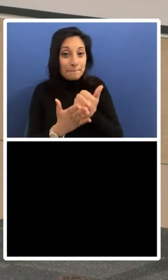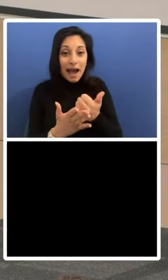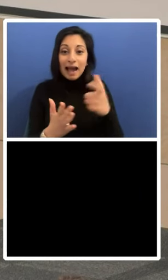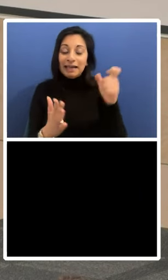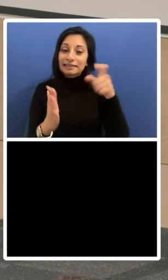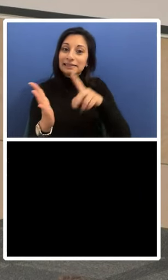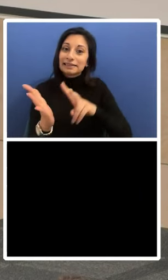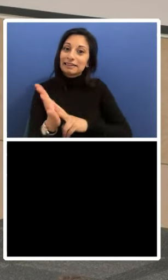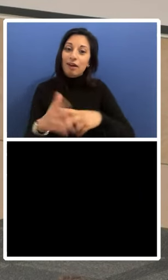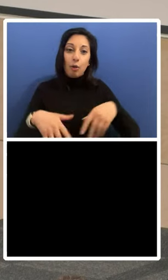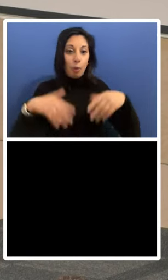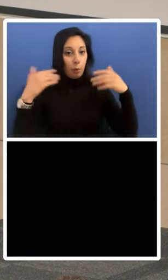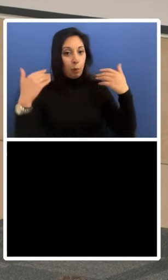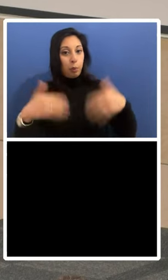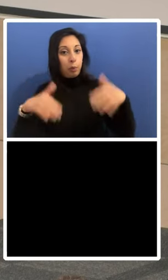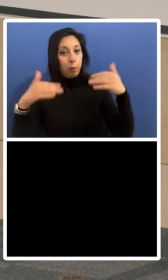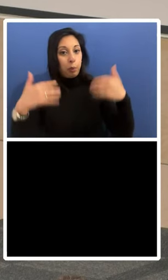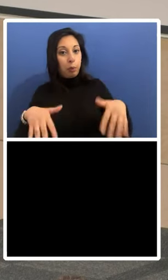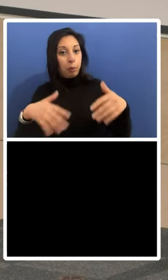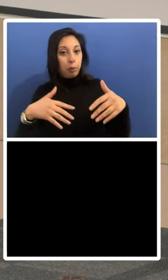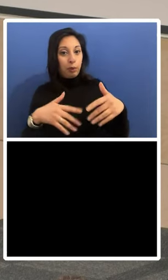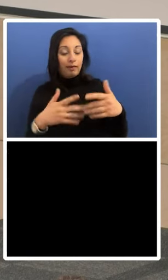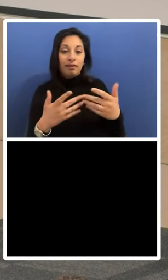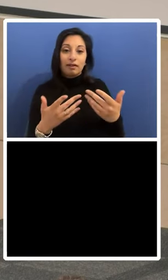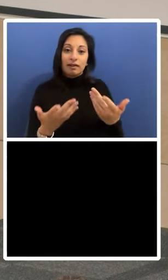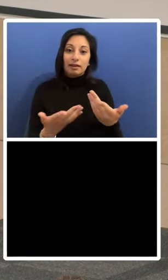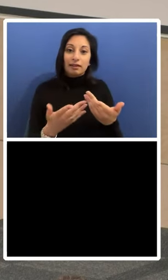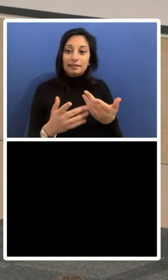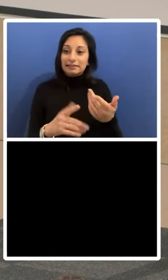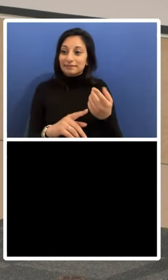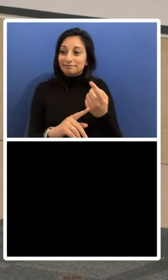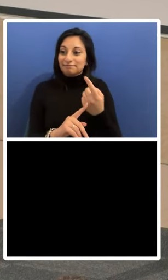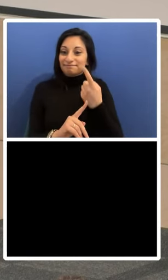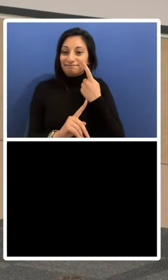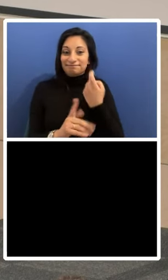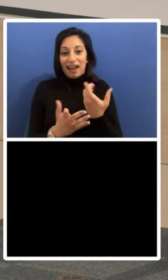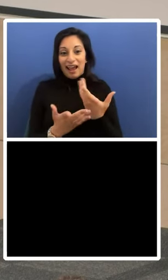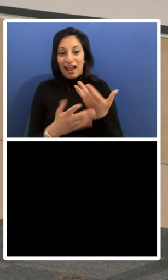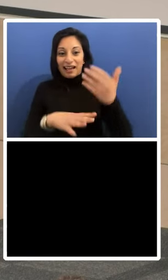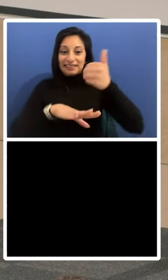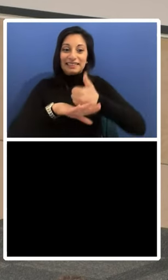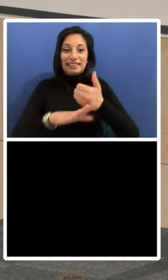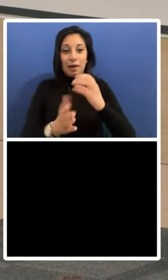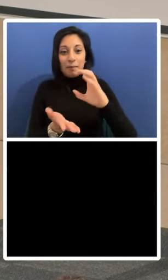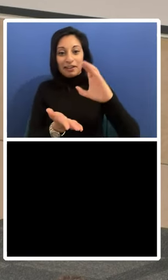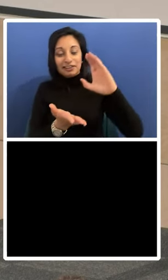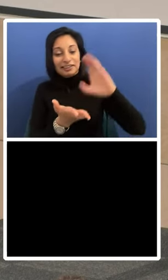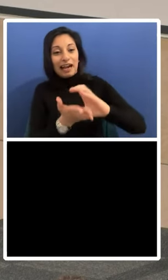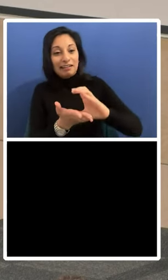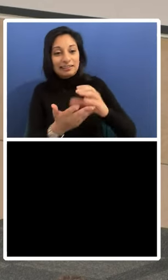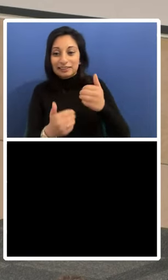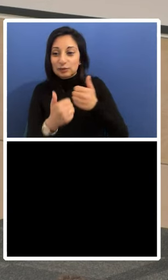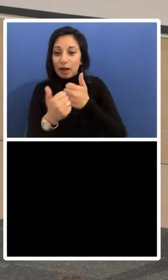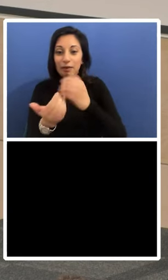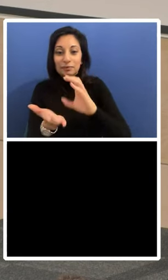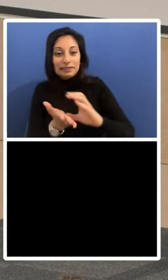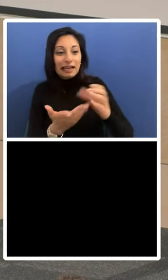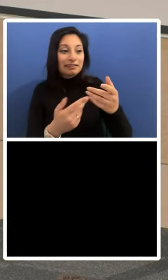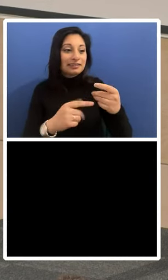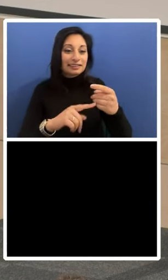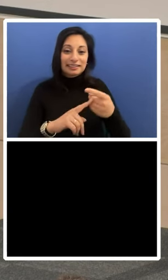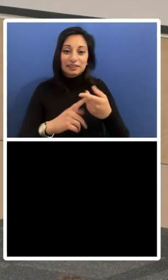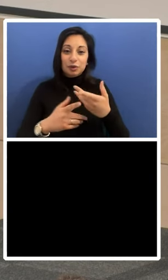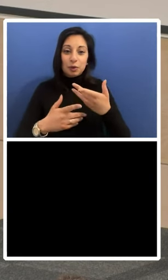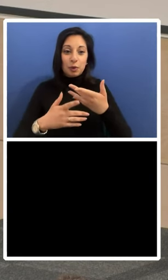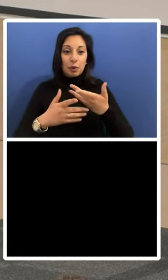like they were like head of the Junior United Nations and they've founded a charity that for some reason drives dirt bikes through the Sahara Desert and they've played like the clarinet at the Royal